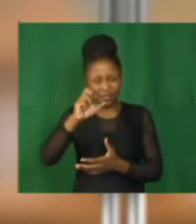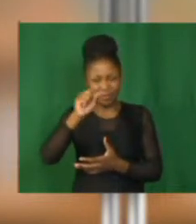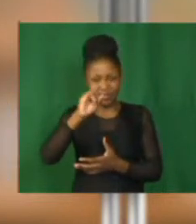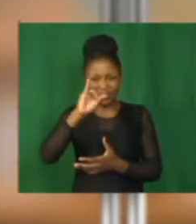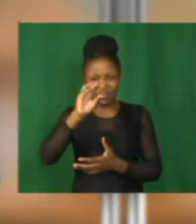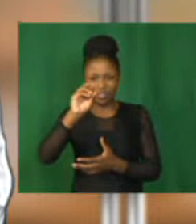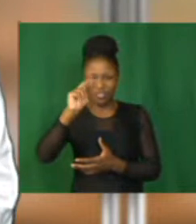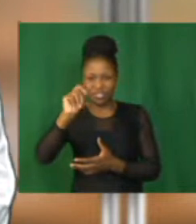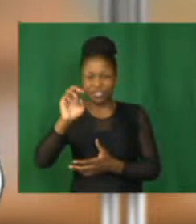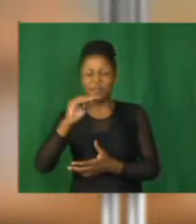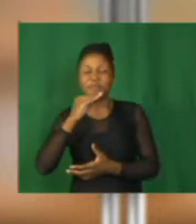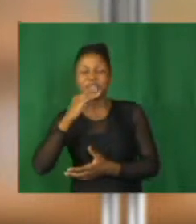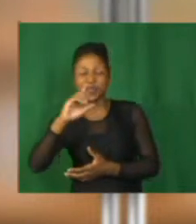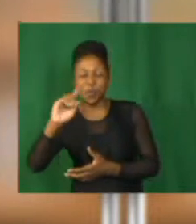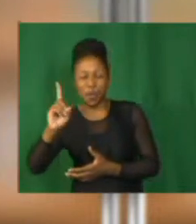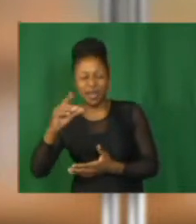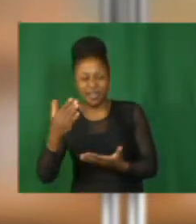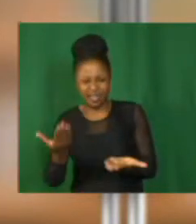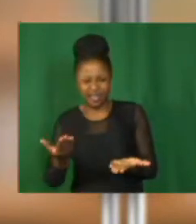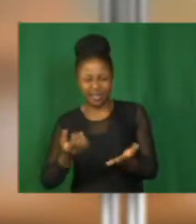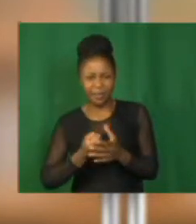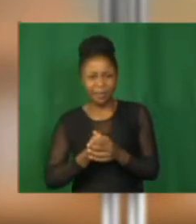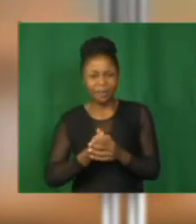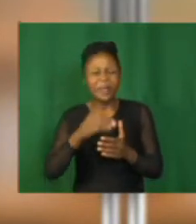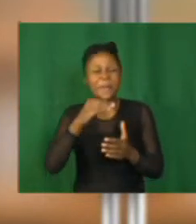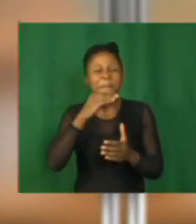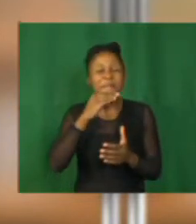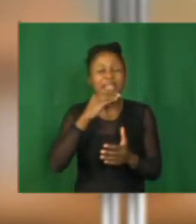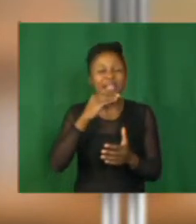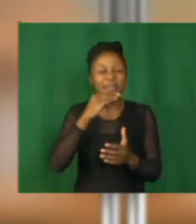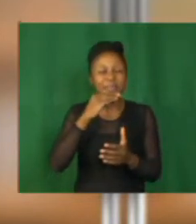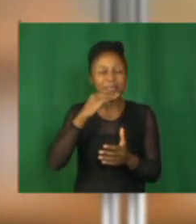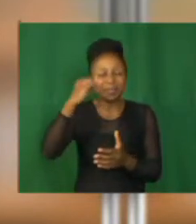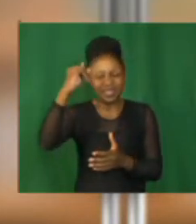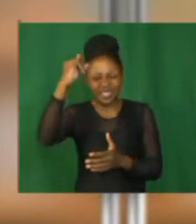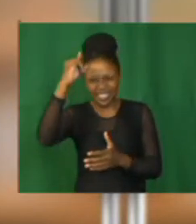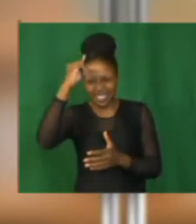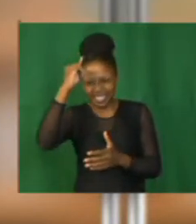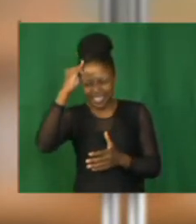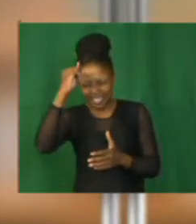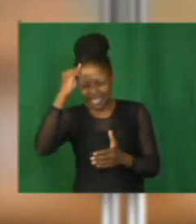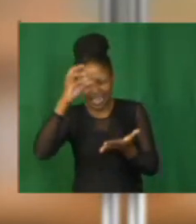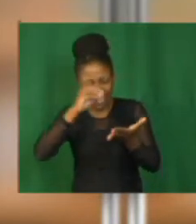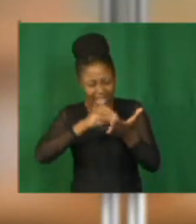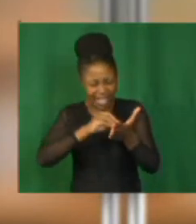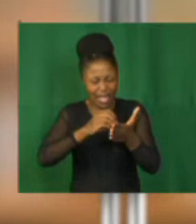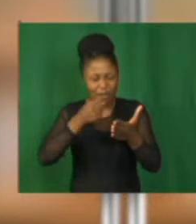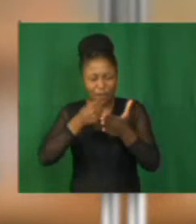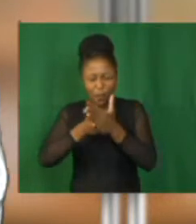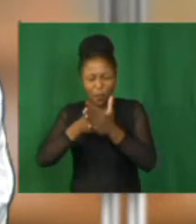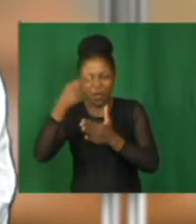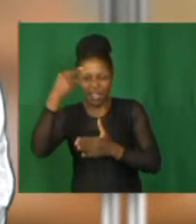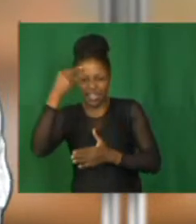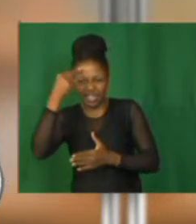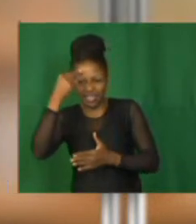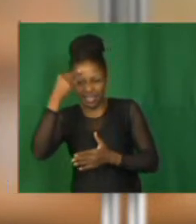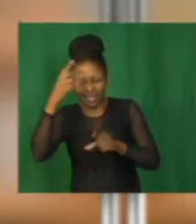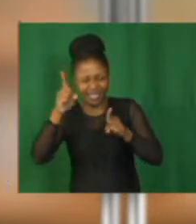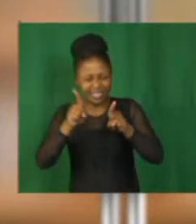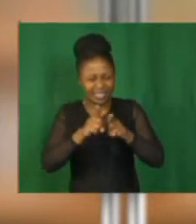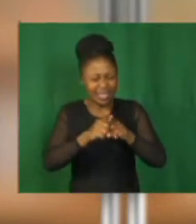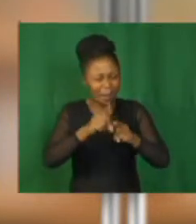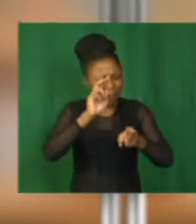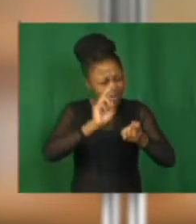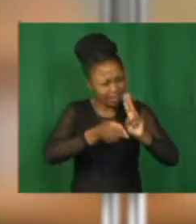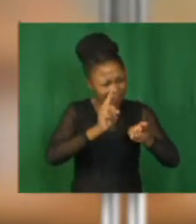comprehension, that is the ability to be able to understand and also to be able to interpret and